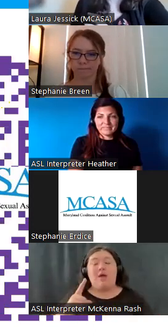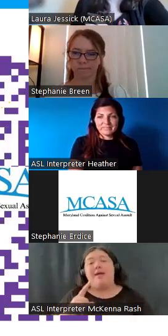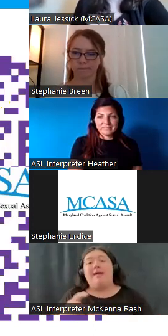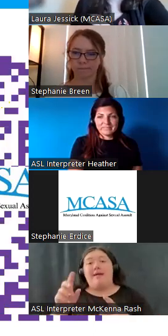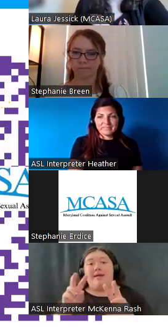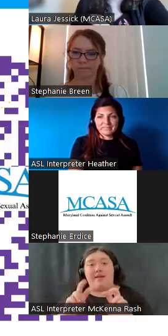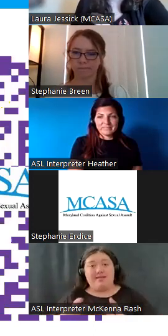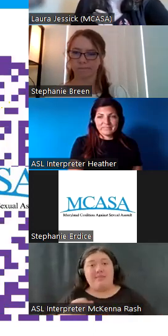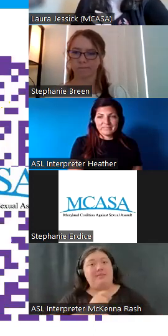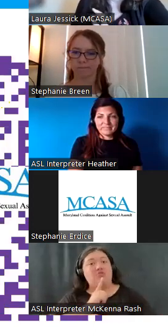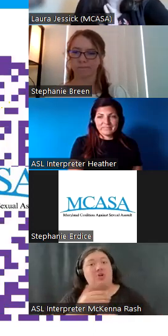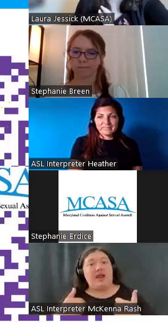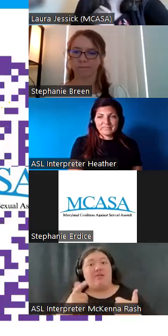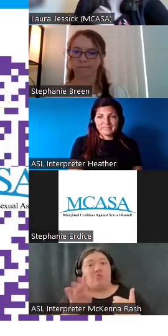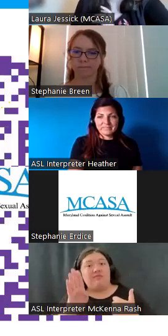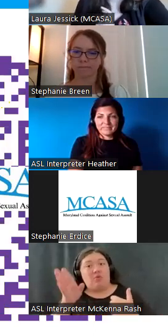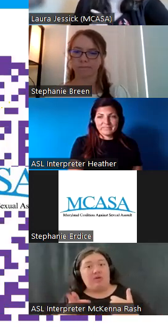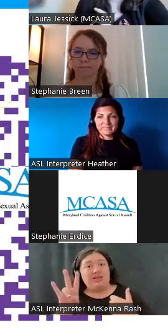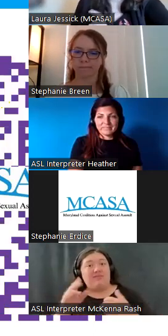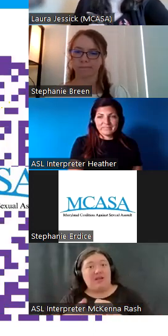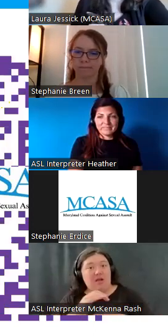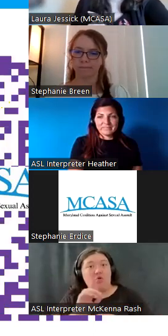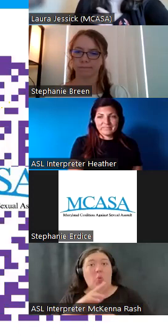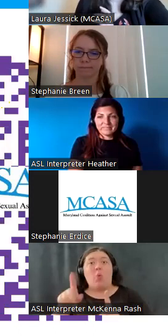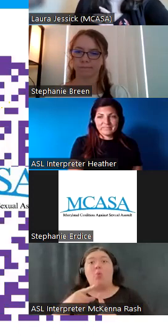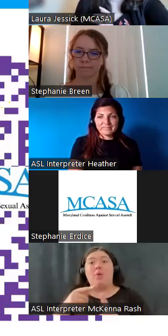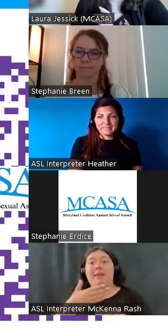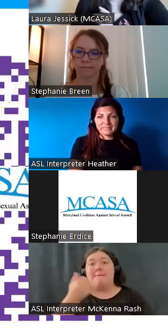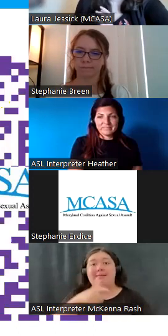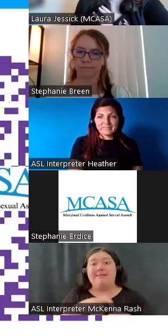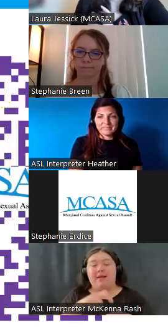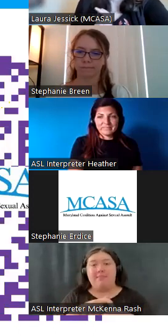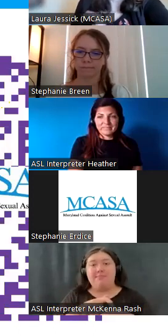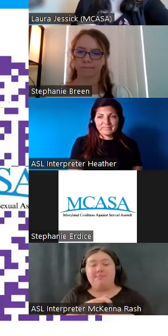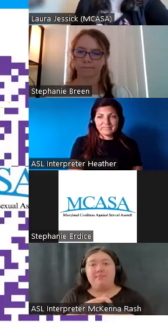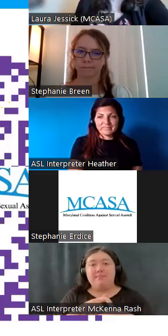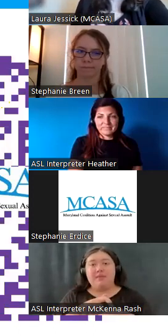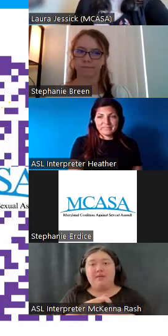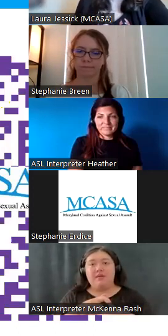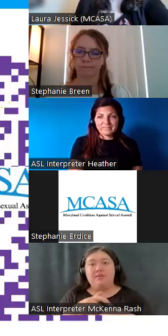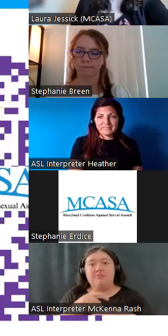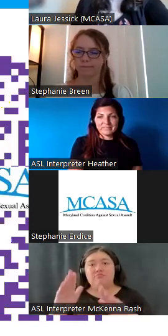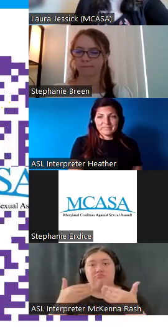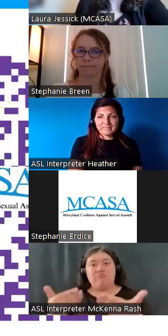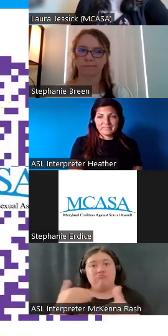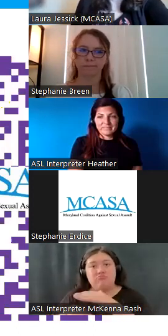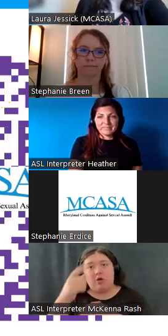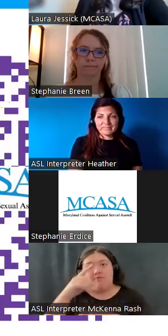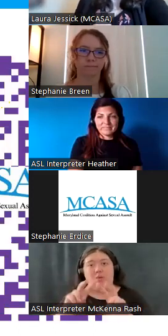have 24/7 coverage, or when the best time would be to go for an exam.